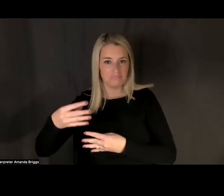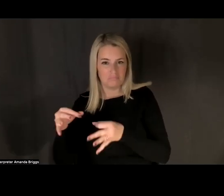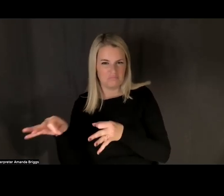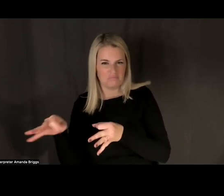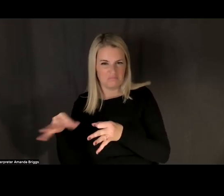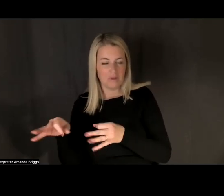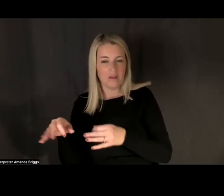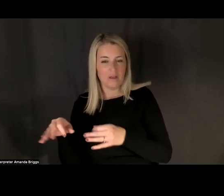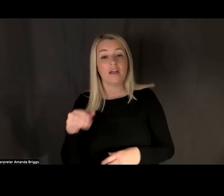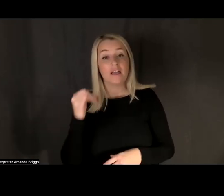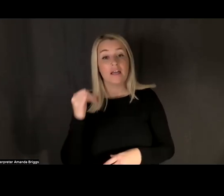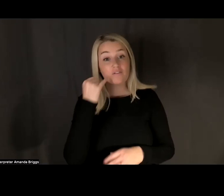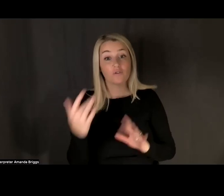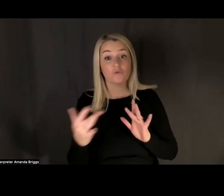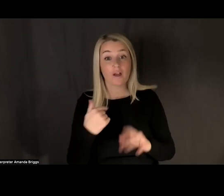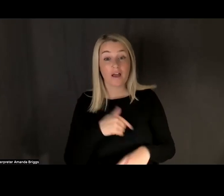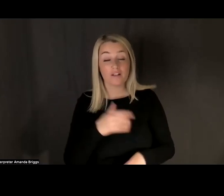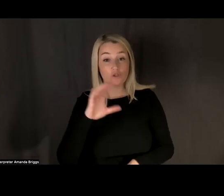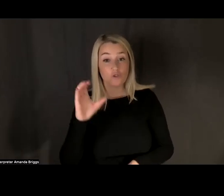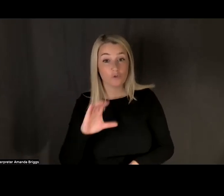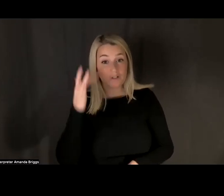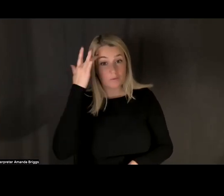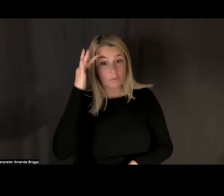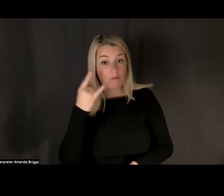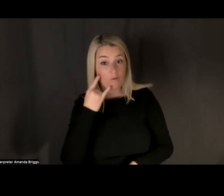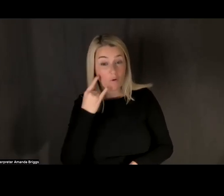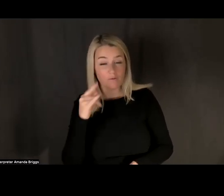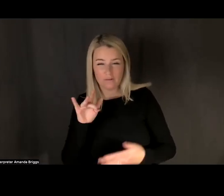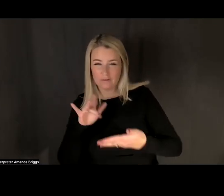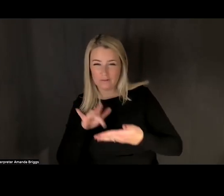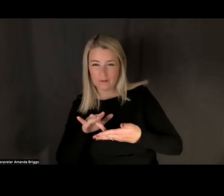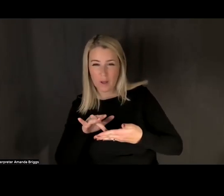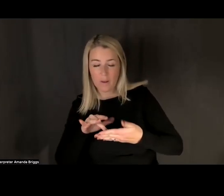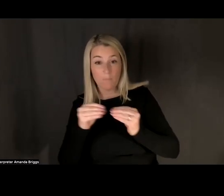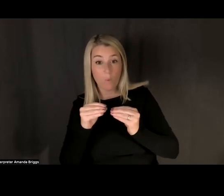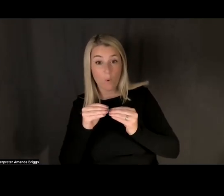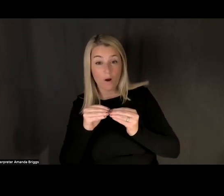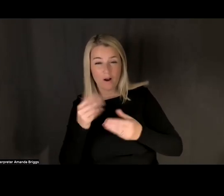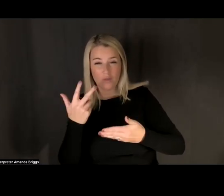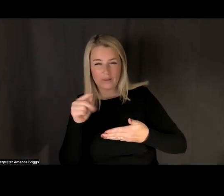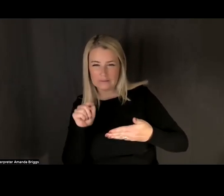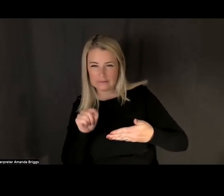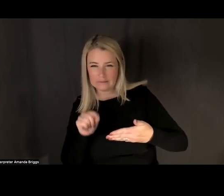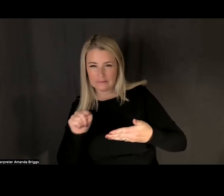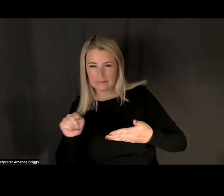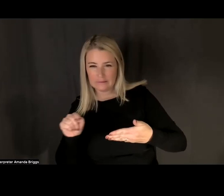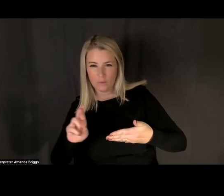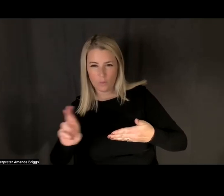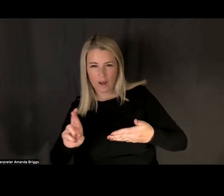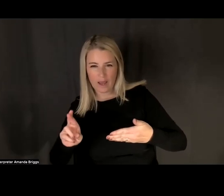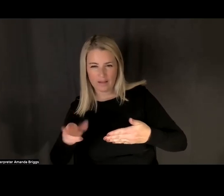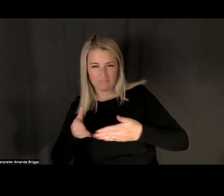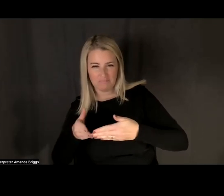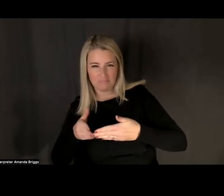Zoom smartphone app, select your language by clicking More or the three dots in the bottom right corner of your Zoom